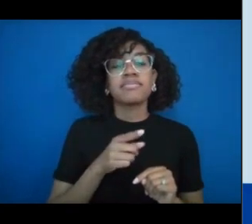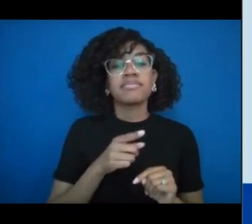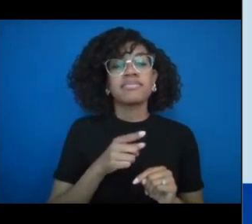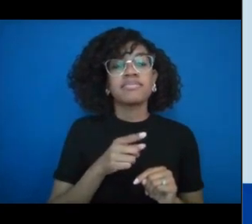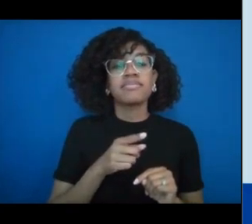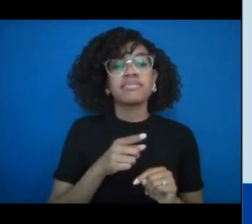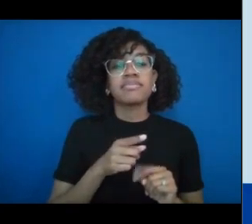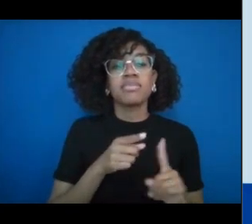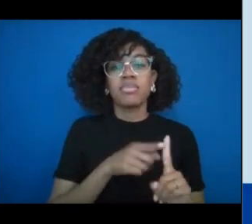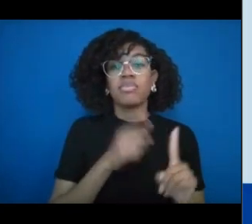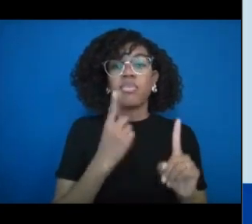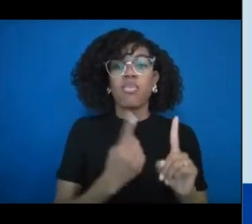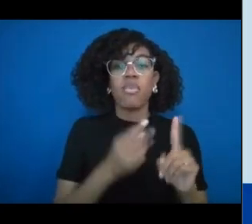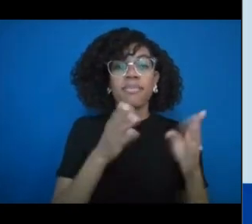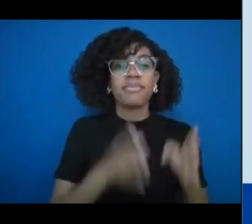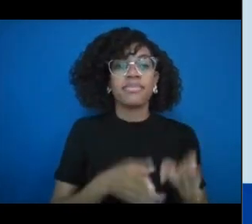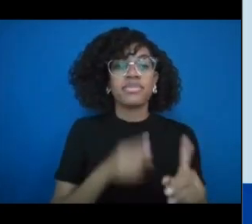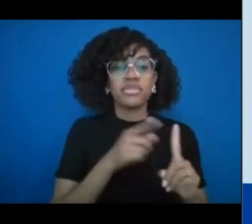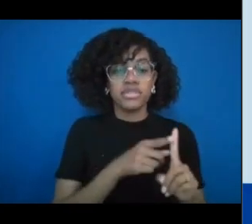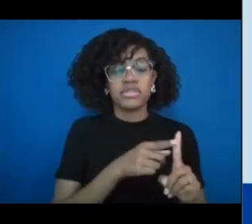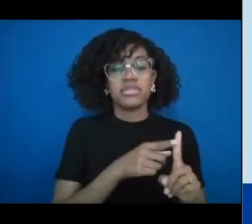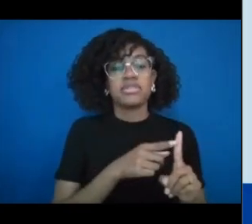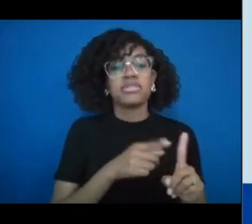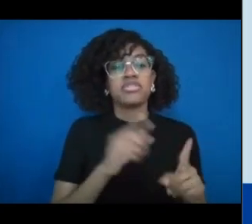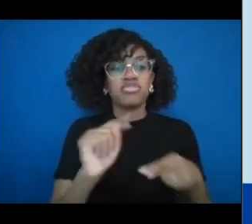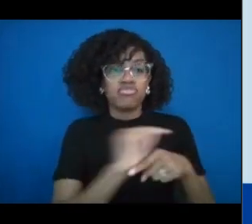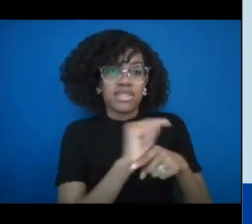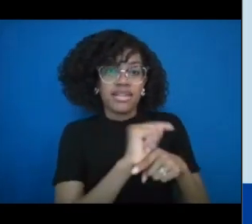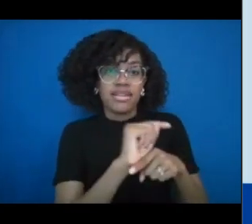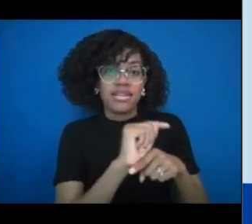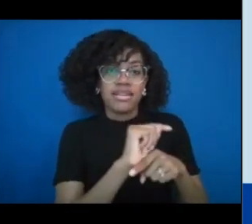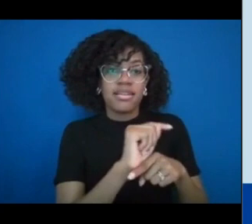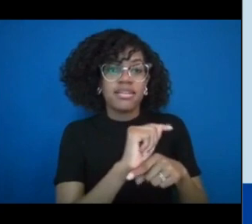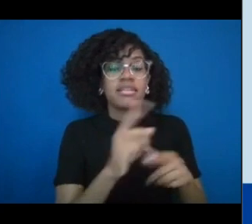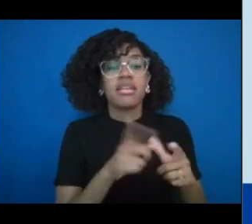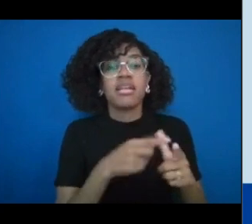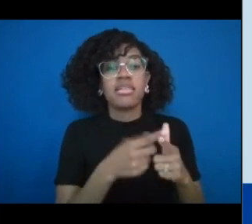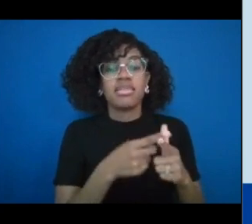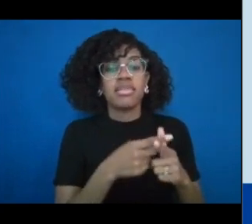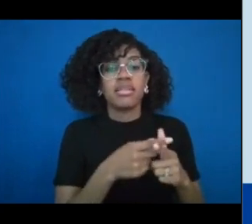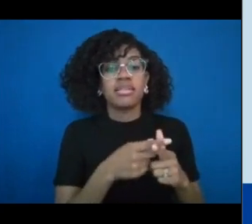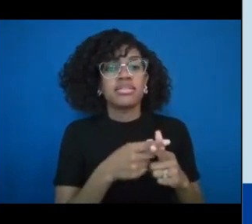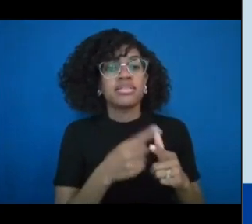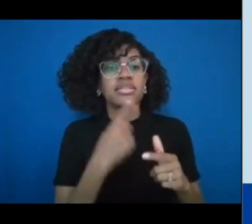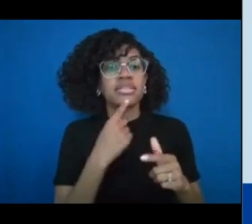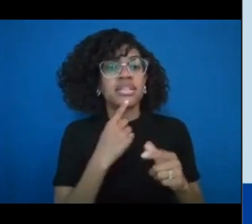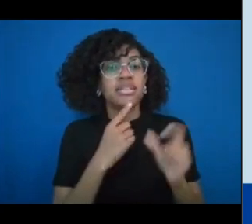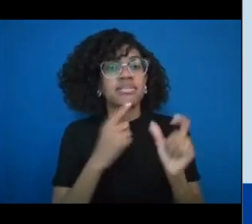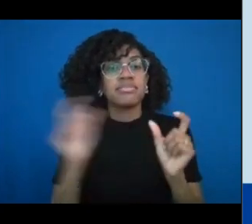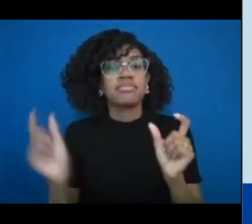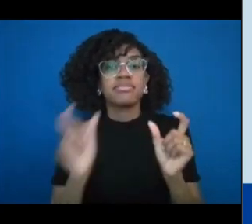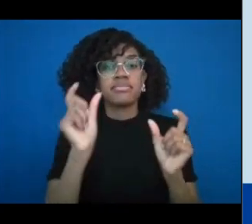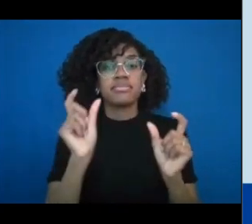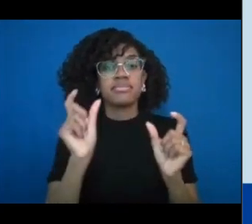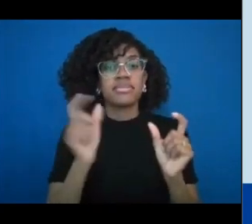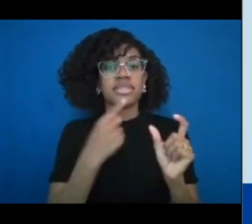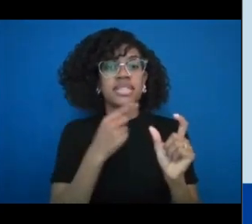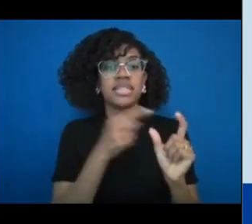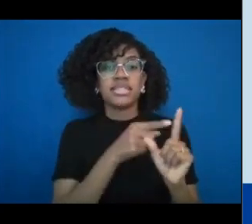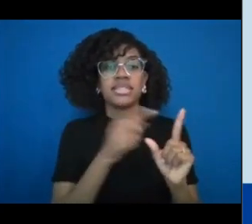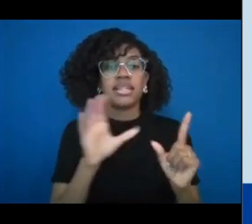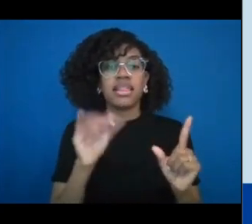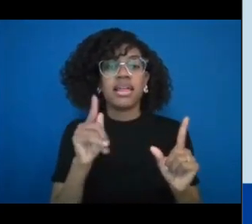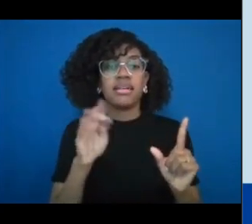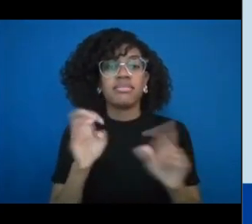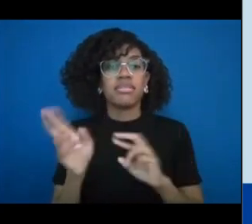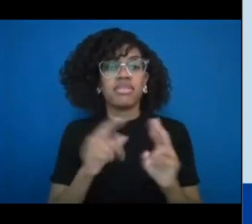bureaucrat Joshua Brown and train him up and put a gold star after his name that says he's climate ready and he keeps doing what